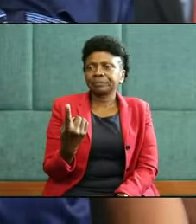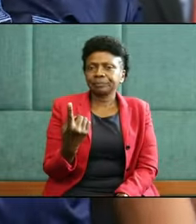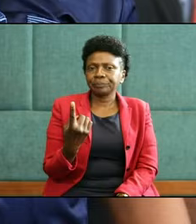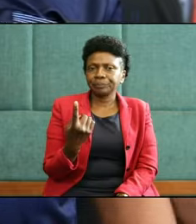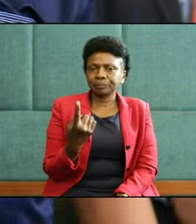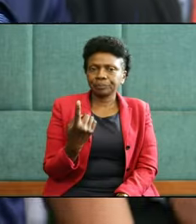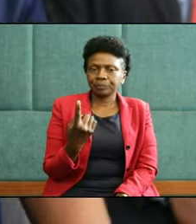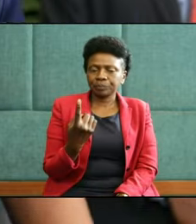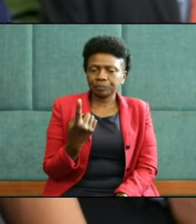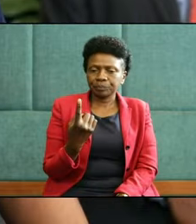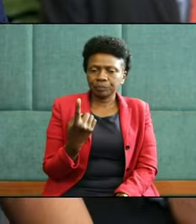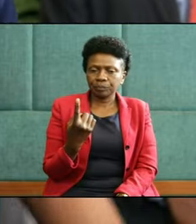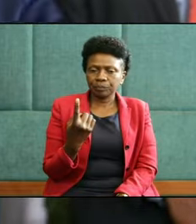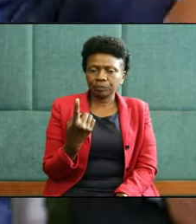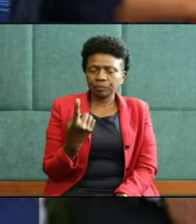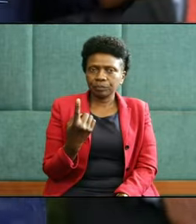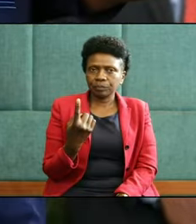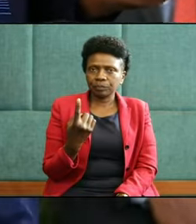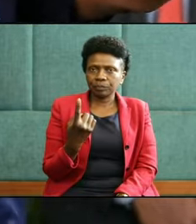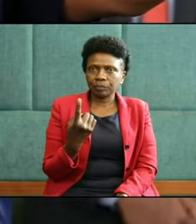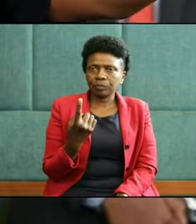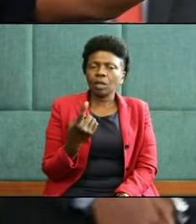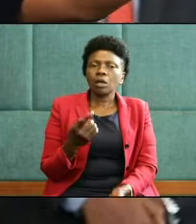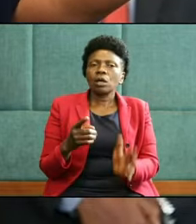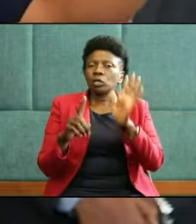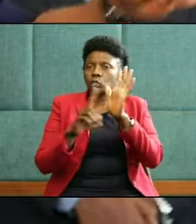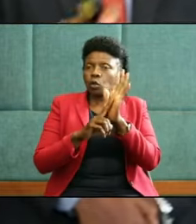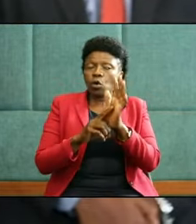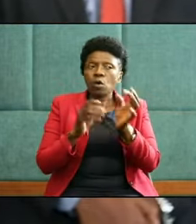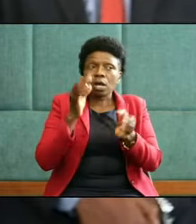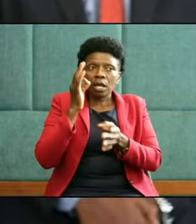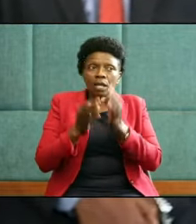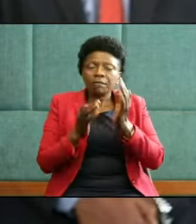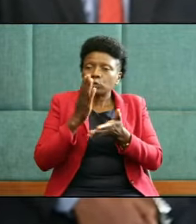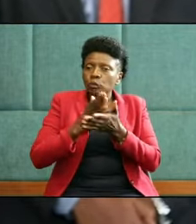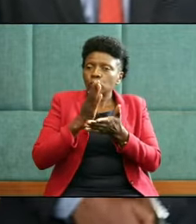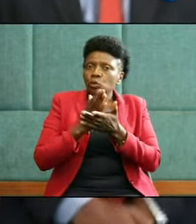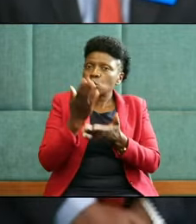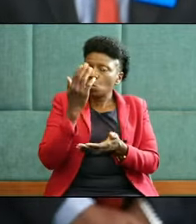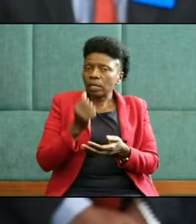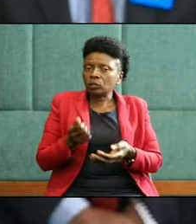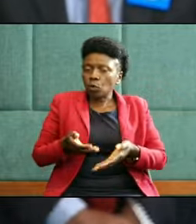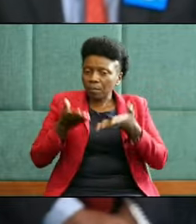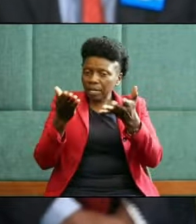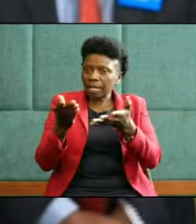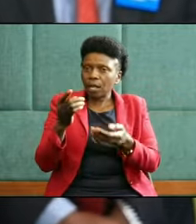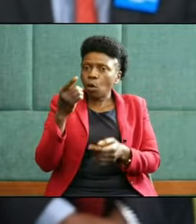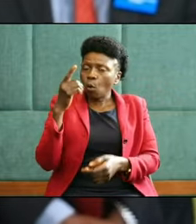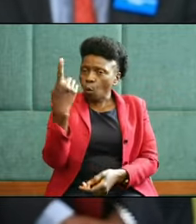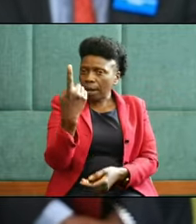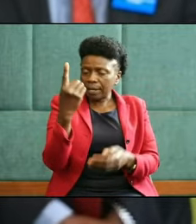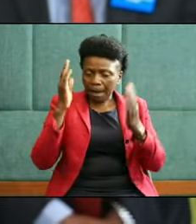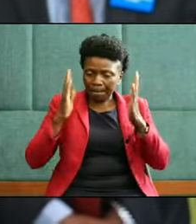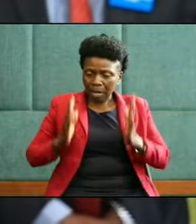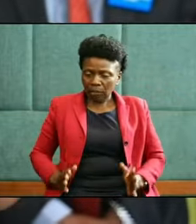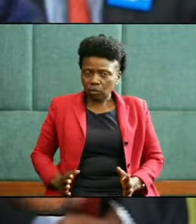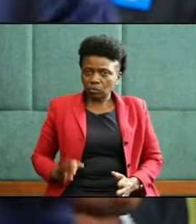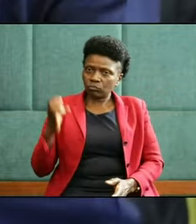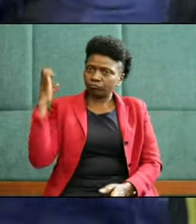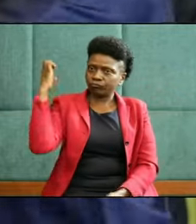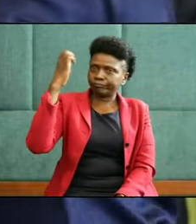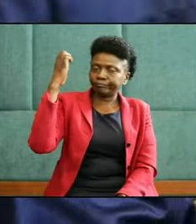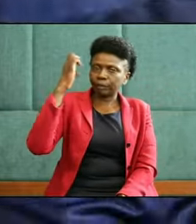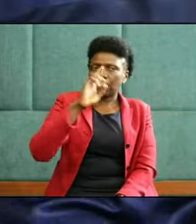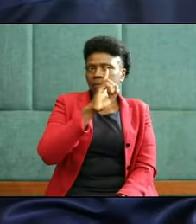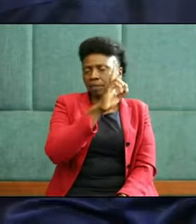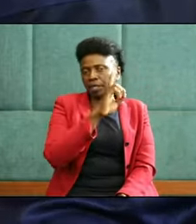raise up your hand. Just raise up your hand. You are in the auditorium and you want to say, I want to, by the grace of God, show up.